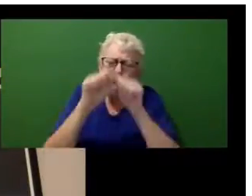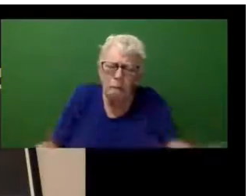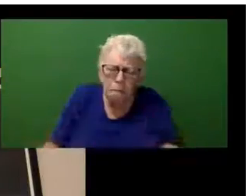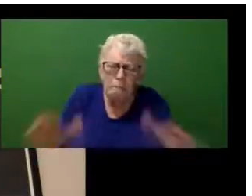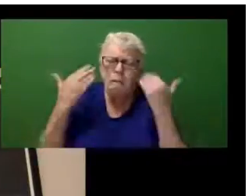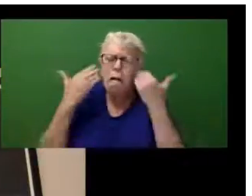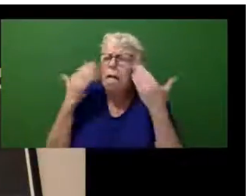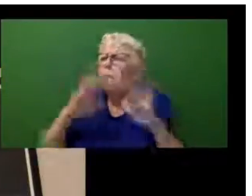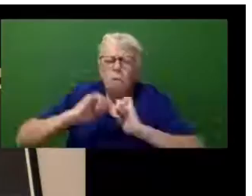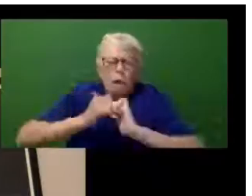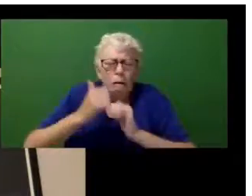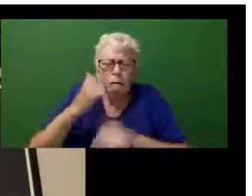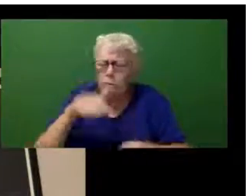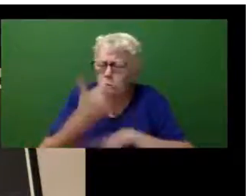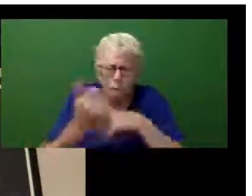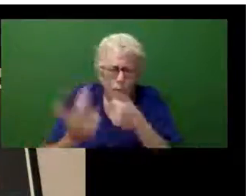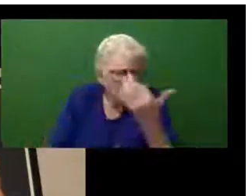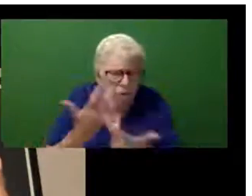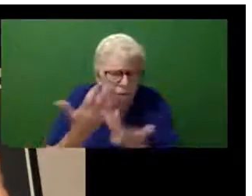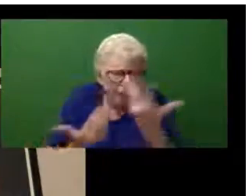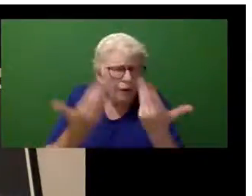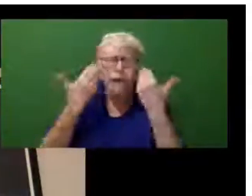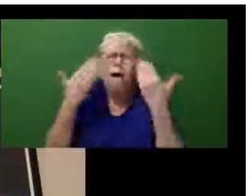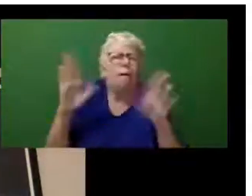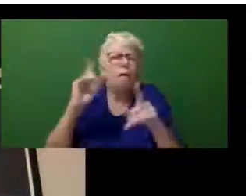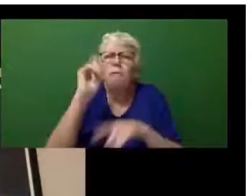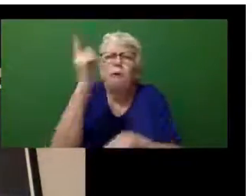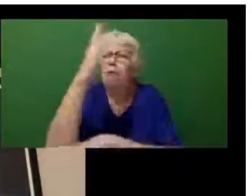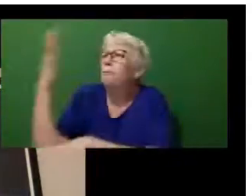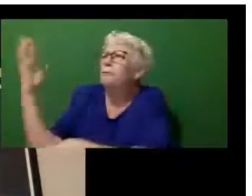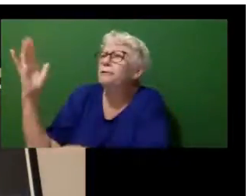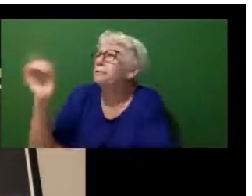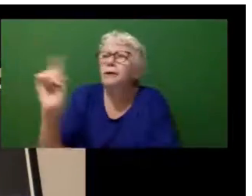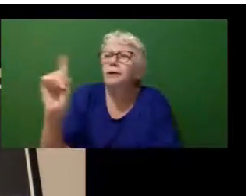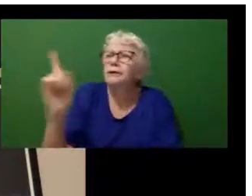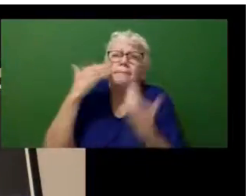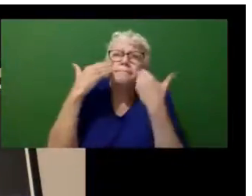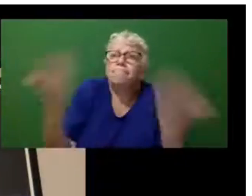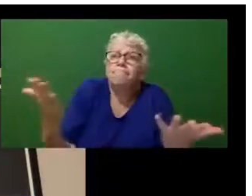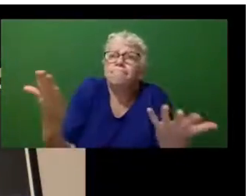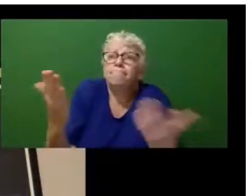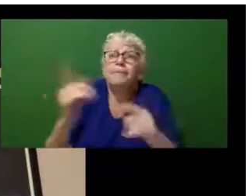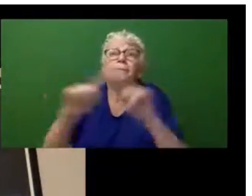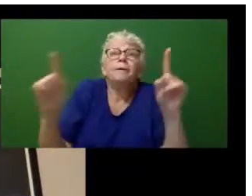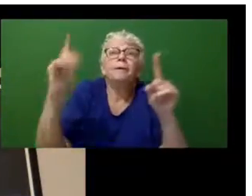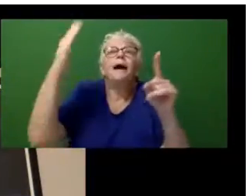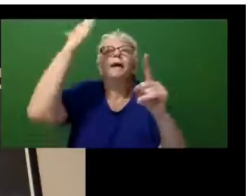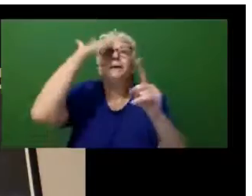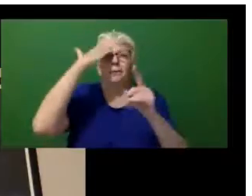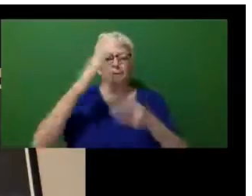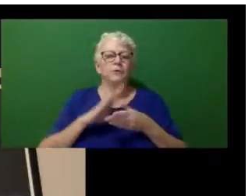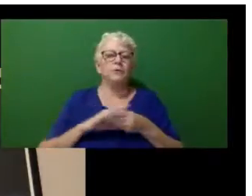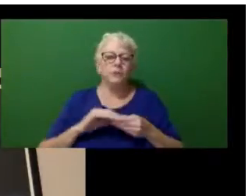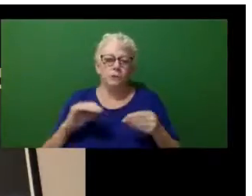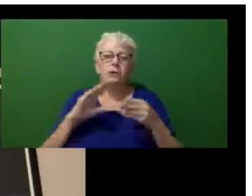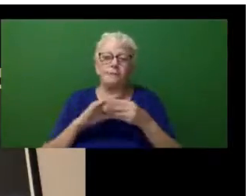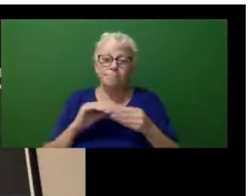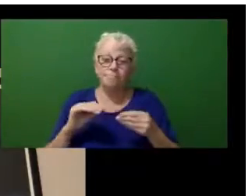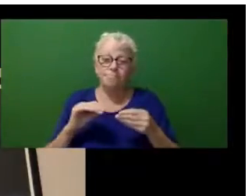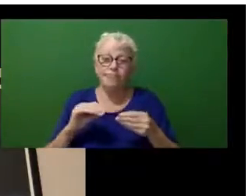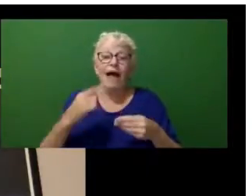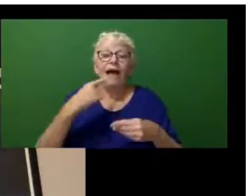know the special prayer. I don't know how to light the fire. I don't even know where to go in the woods, but I know the